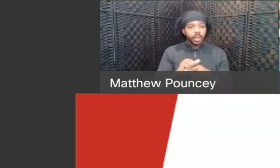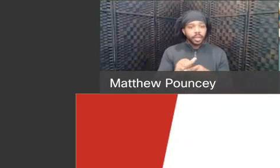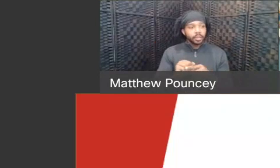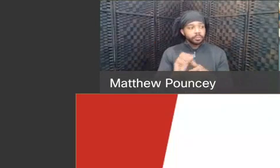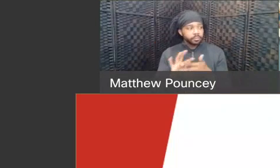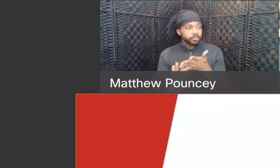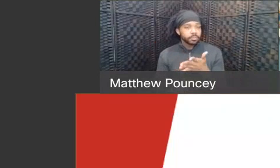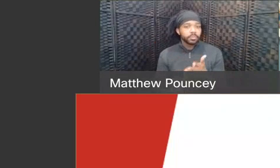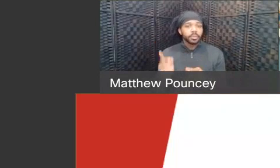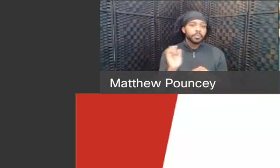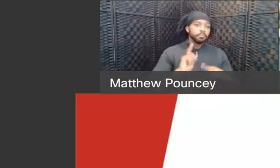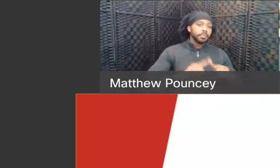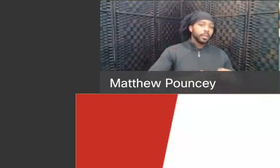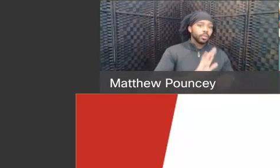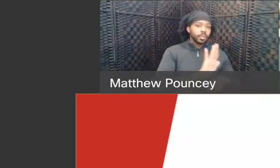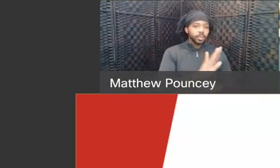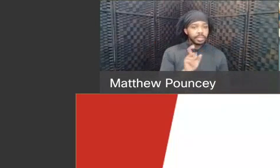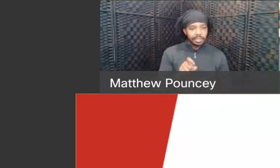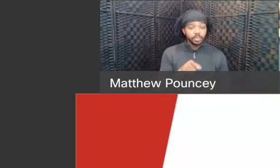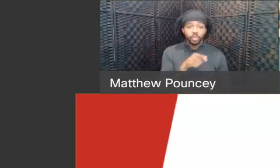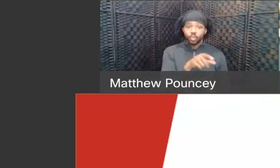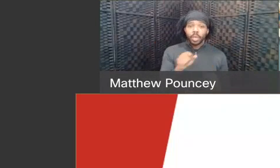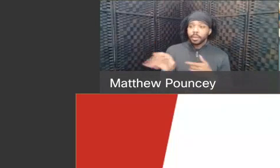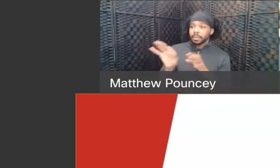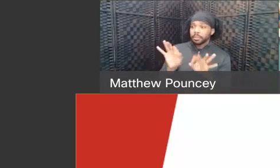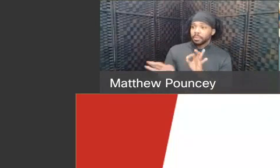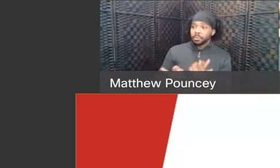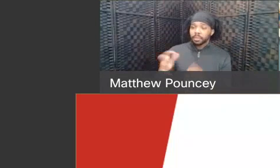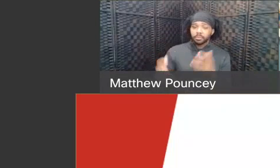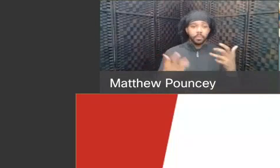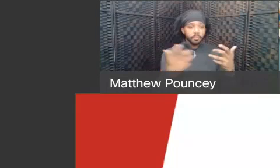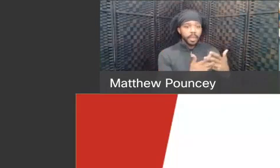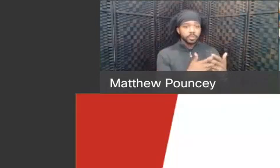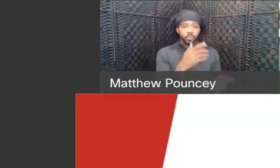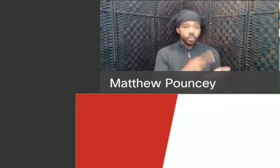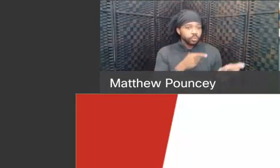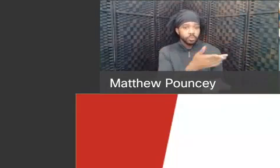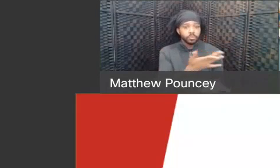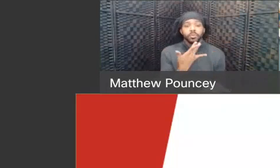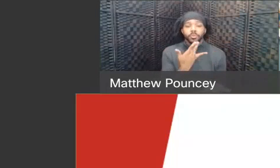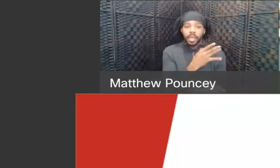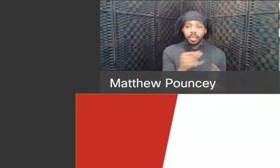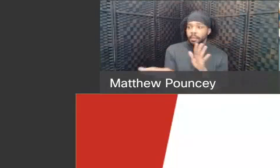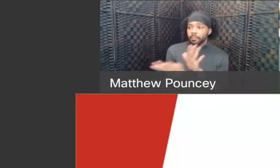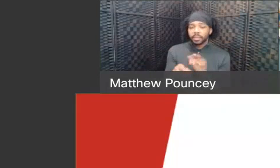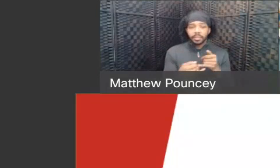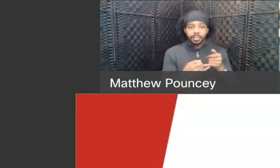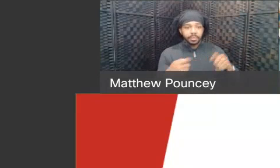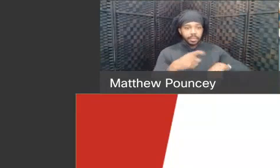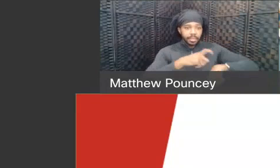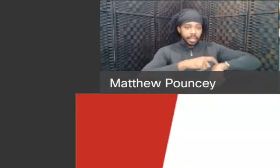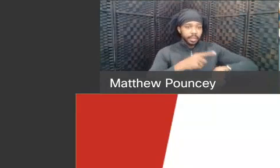their facility needs. You can mix and match the training modules and choose the length of the training session according to your